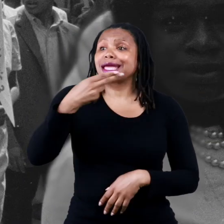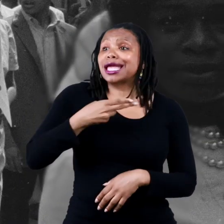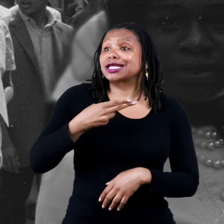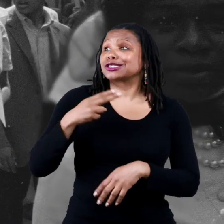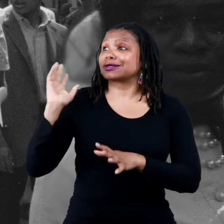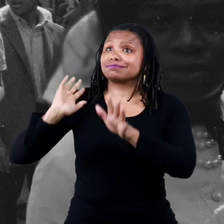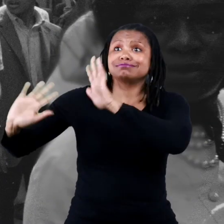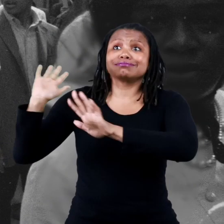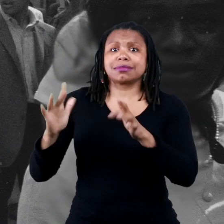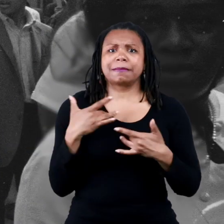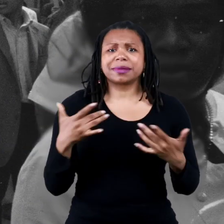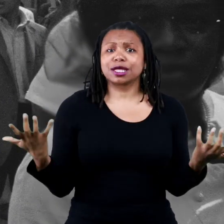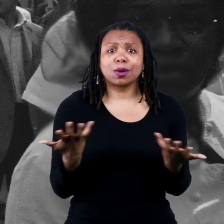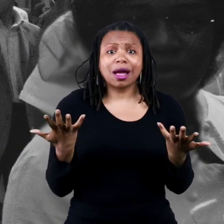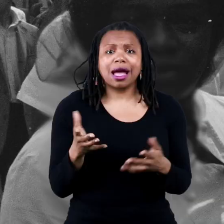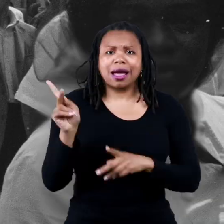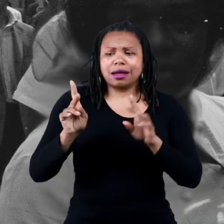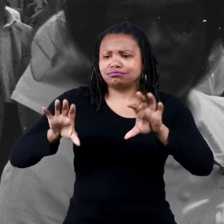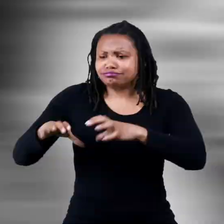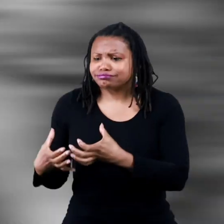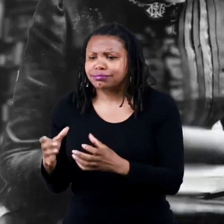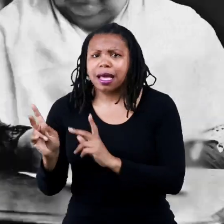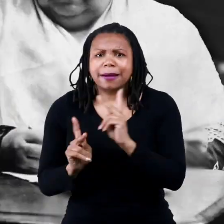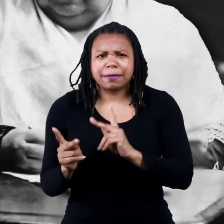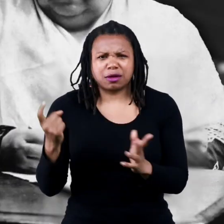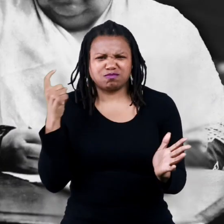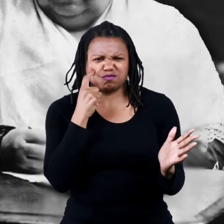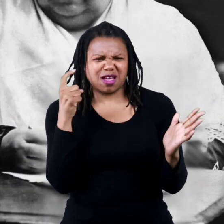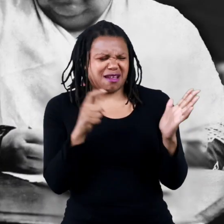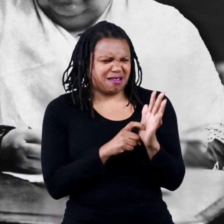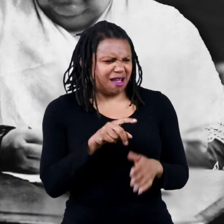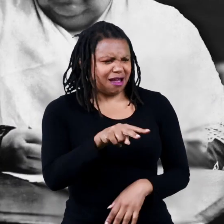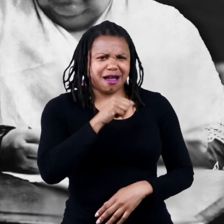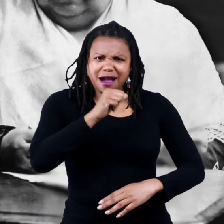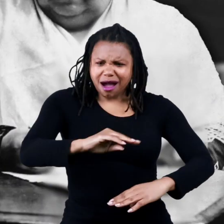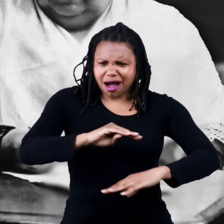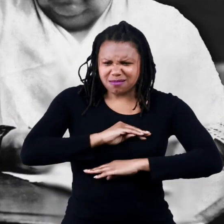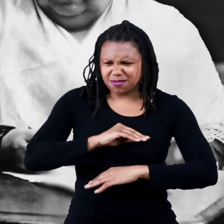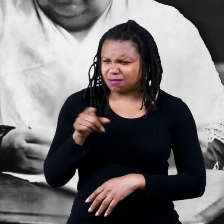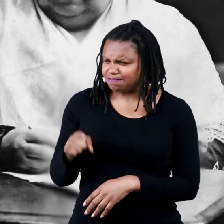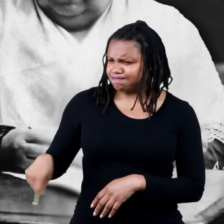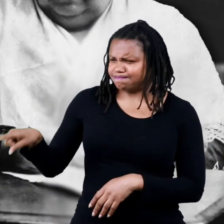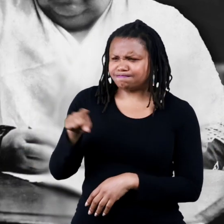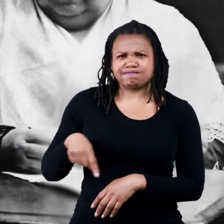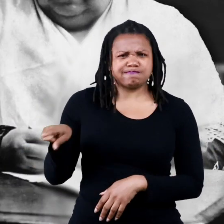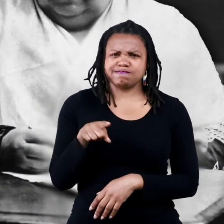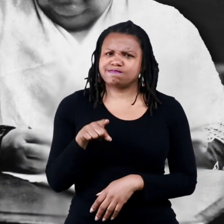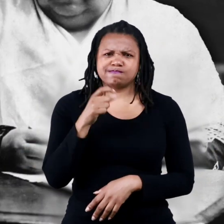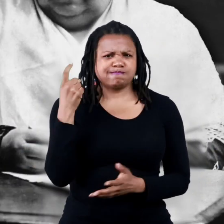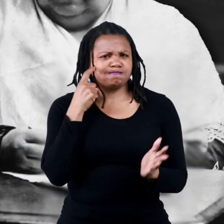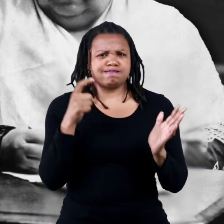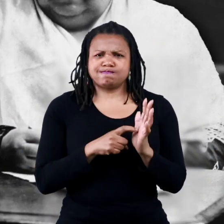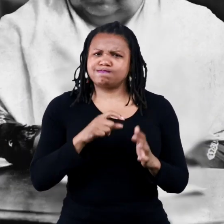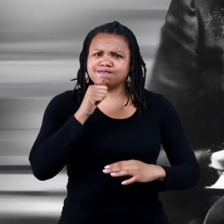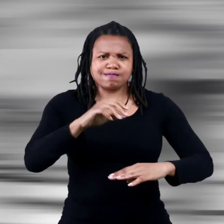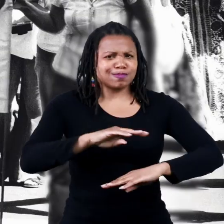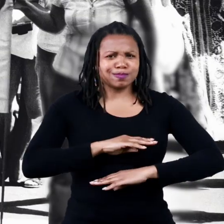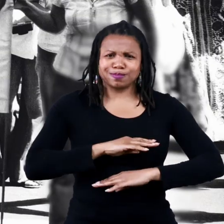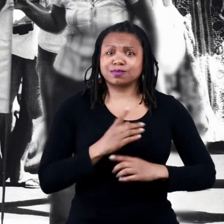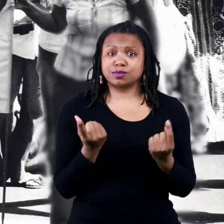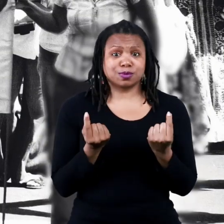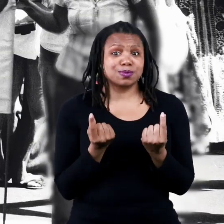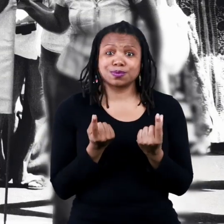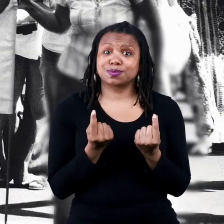many historical movements, a small group of people recognized the shortcomings in learning a male-centered history